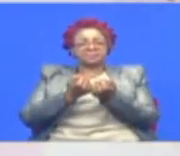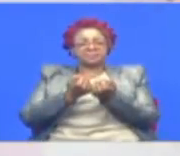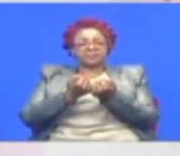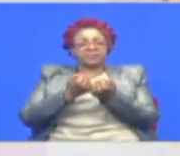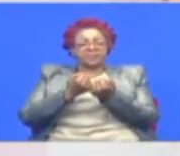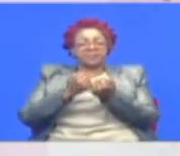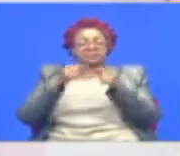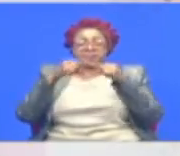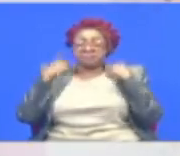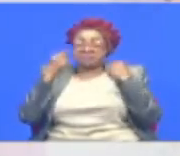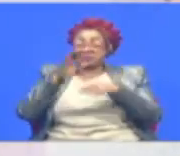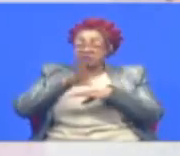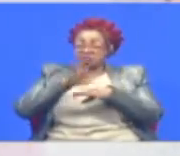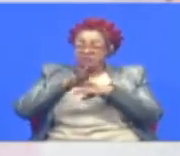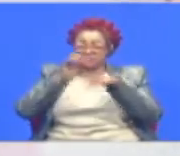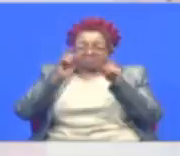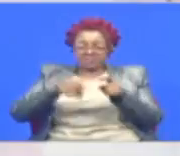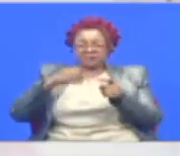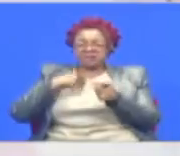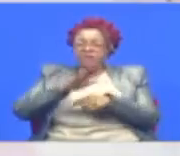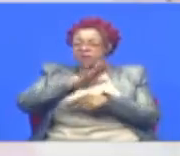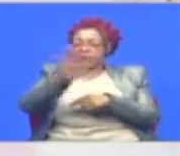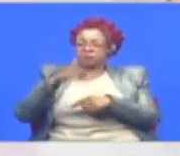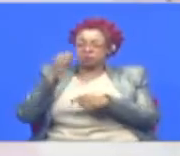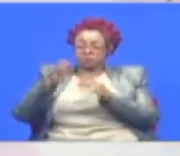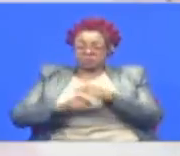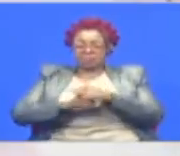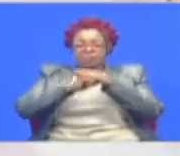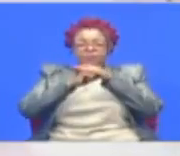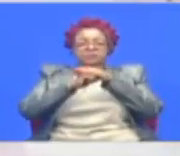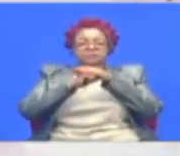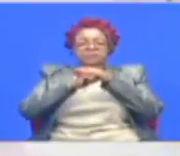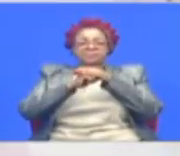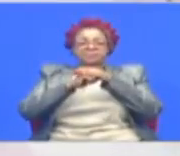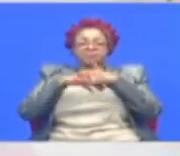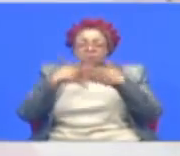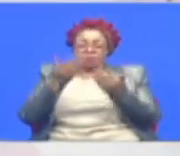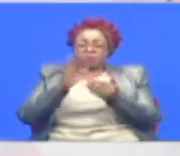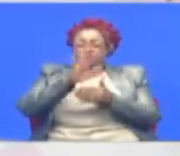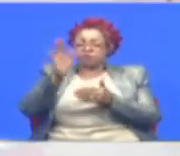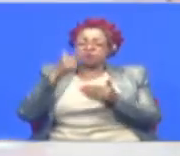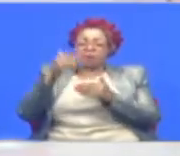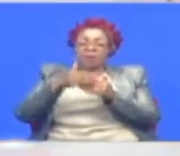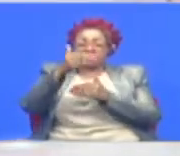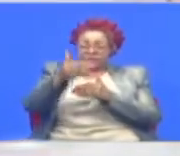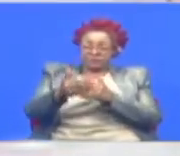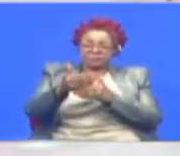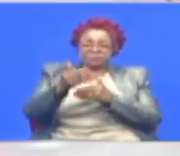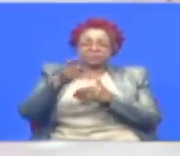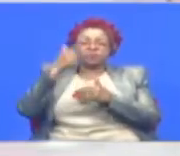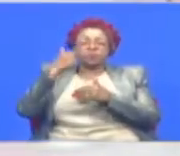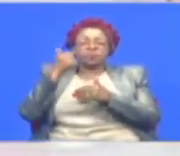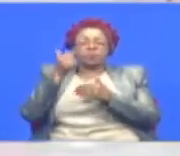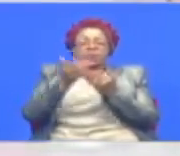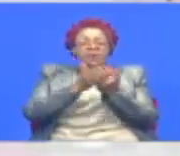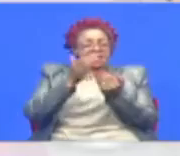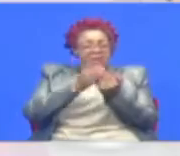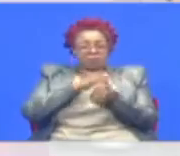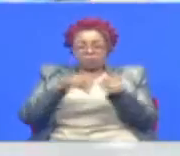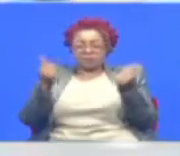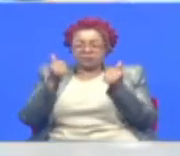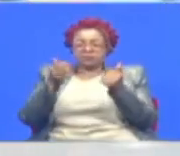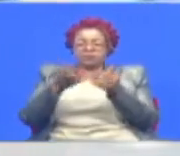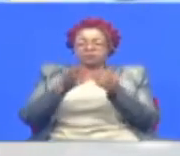uchungaji, lazima awe na wale ambao wanaomfuata ama ni wale ambao wanaomtangulia, aidi ambao anawachunga kuelekeza kwa